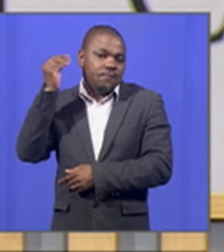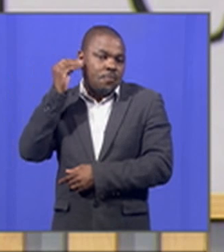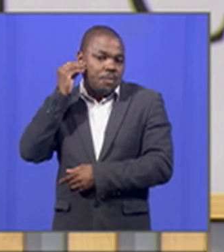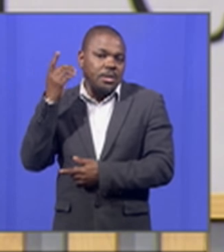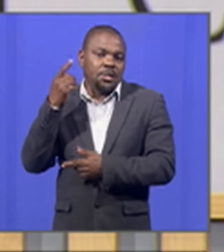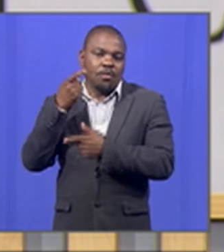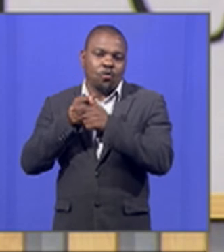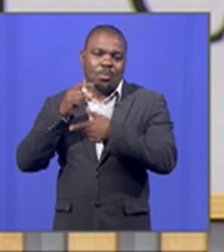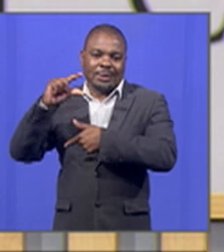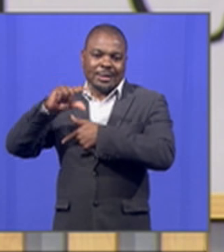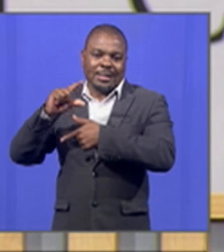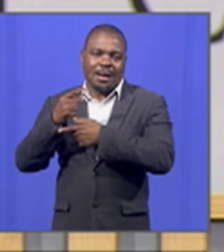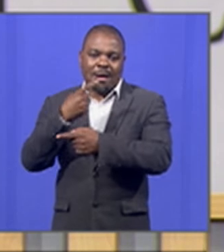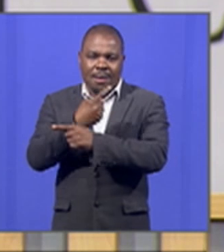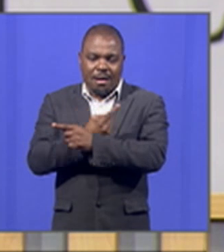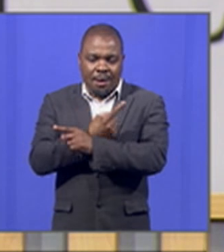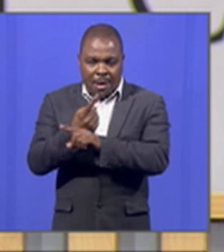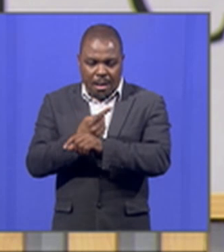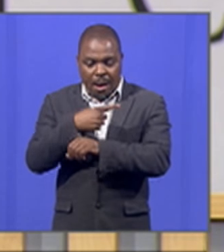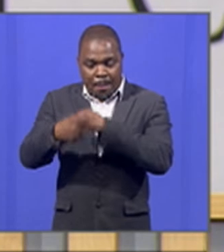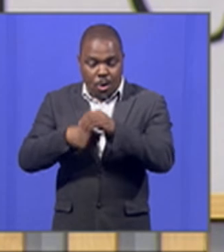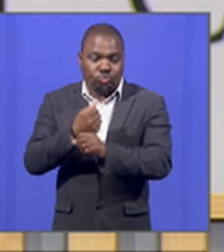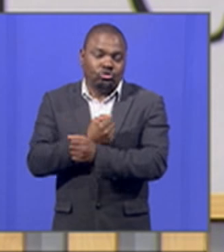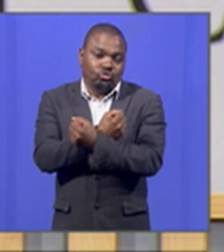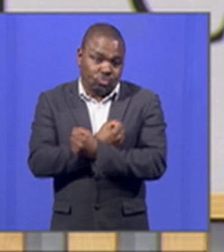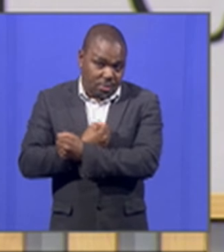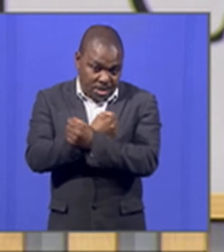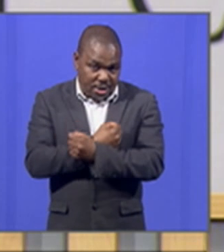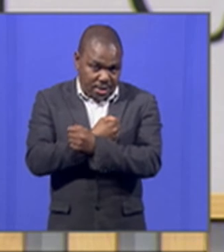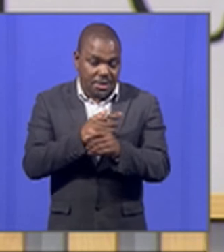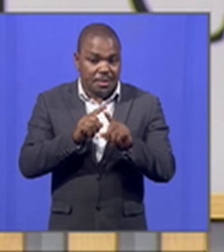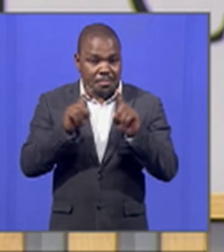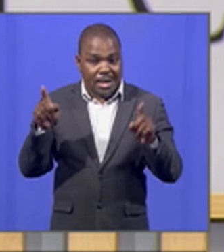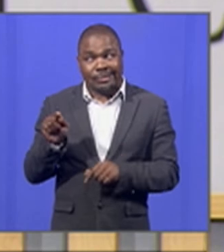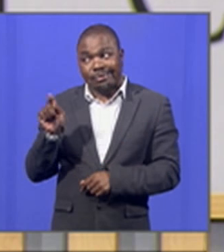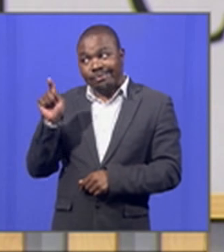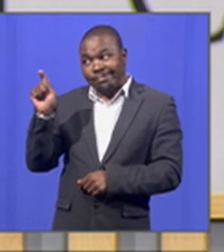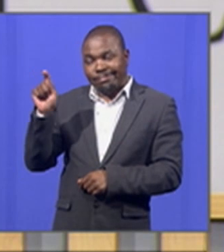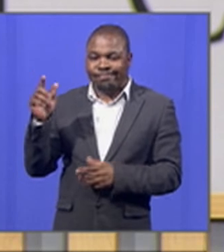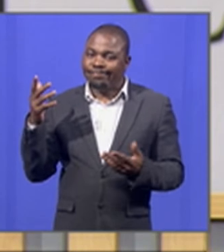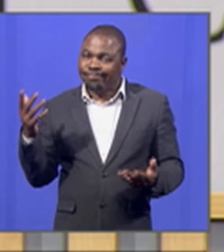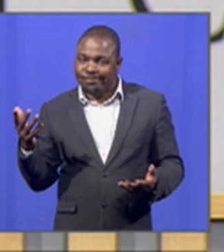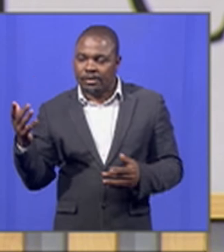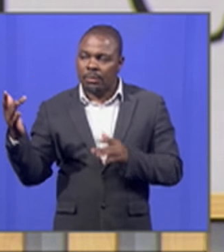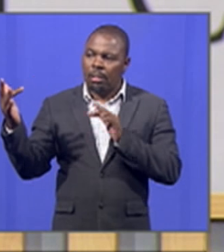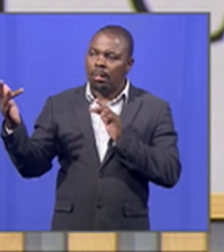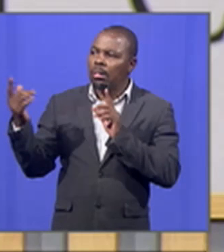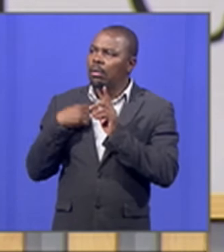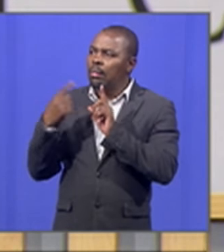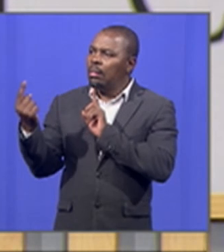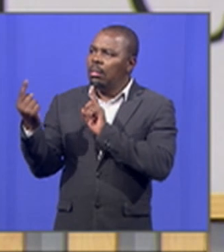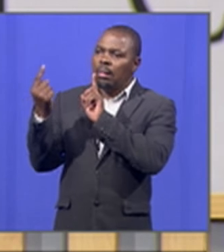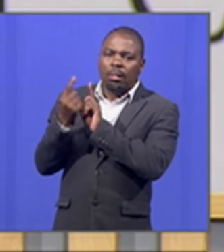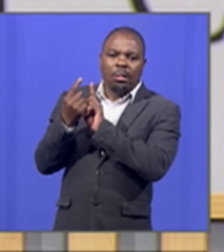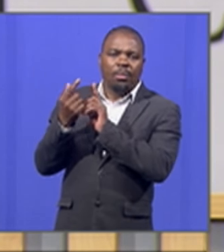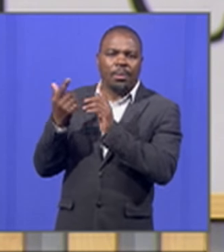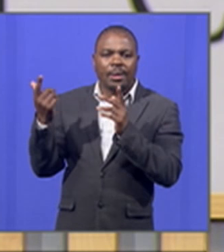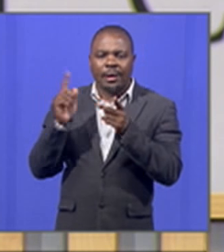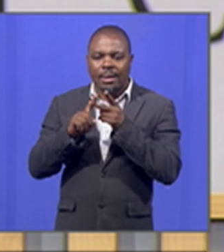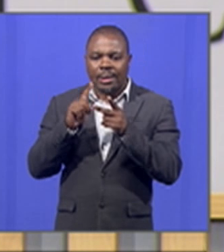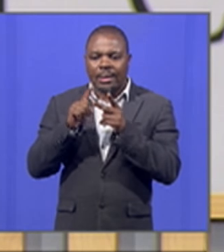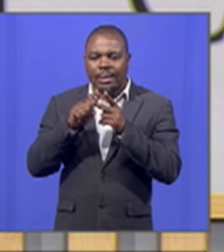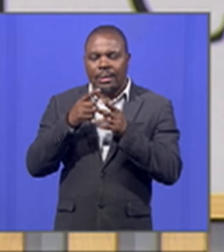truck. However, as explained earlier on, Mr. Kuzwayo couldn't get me the access to the